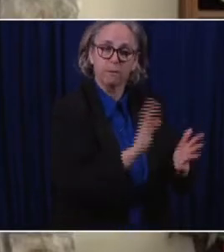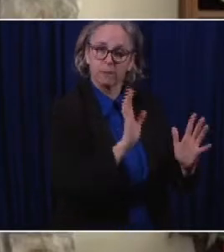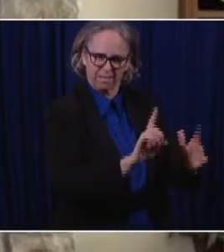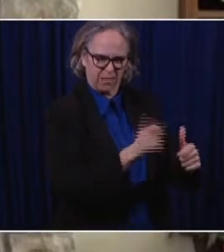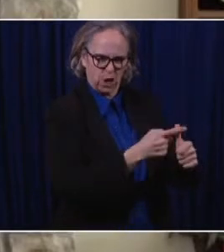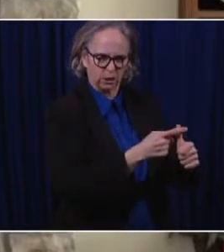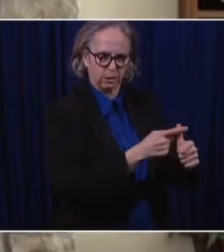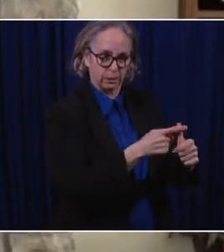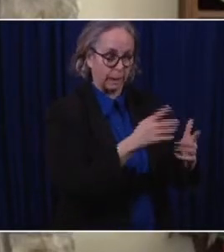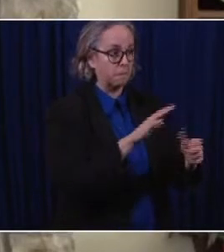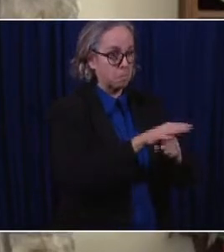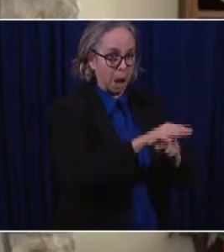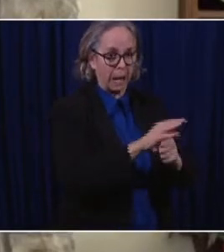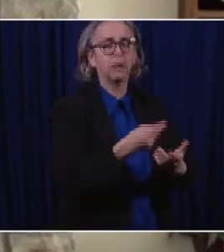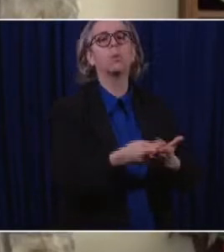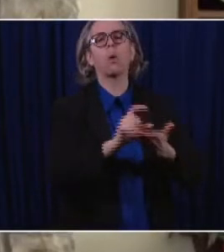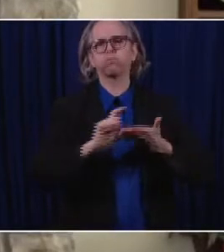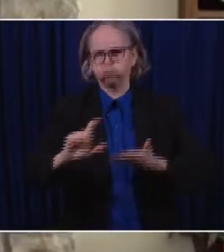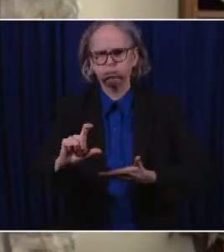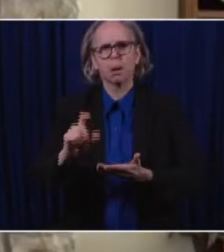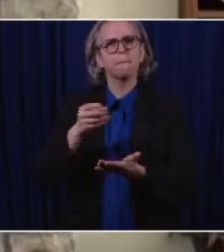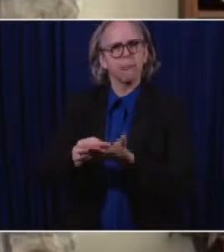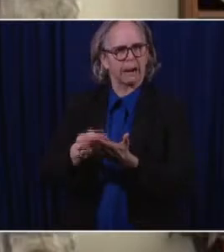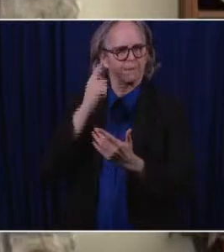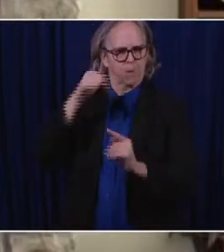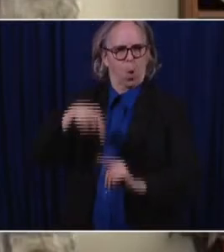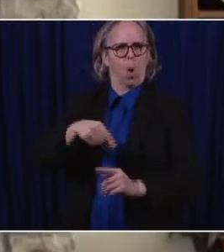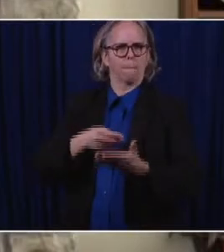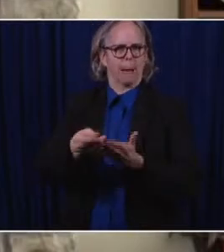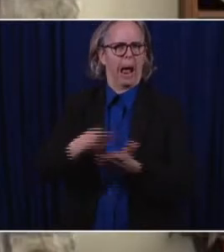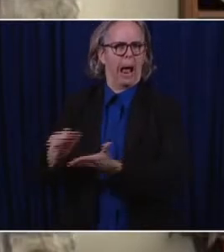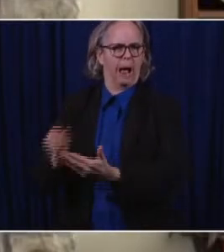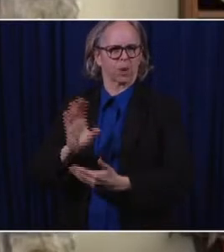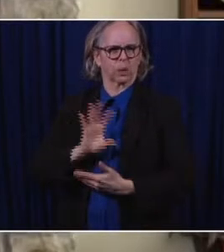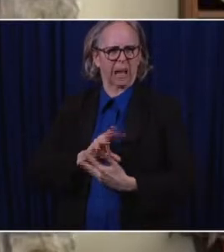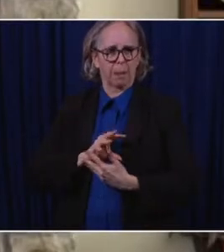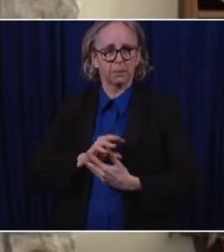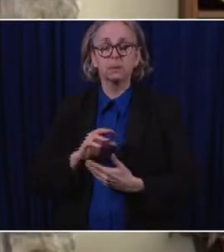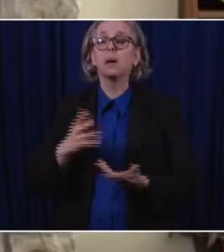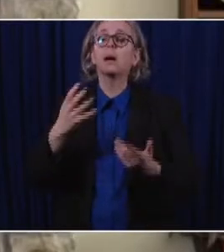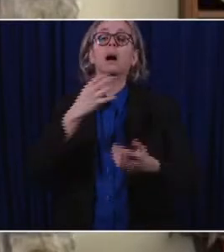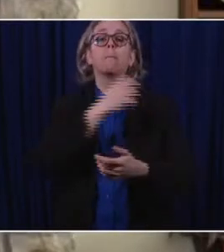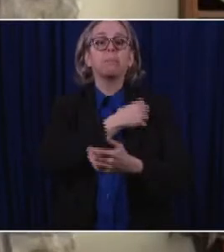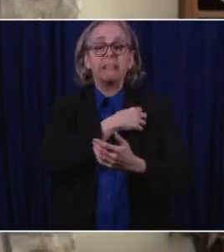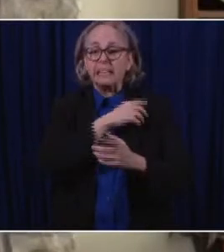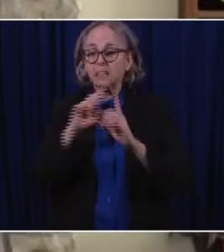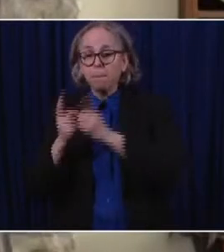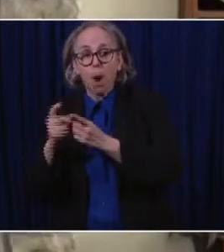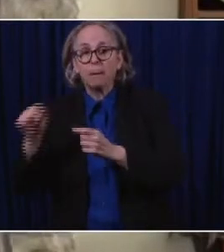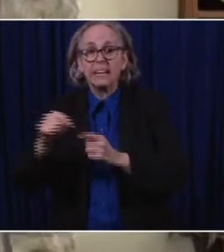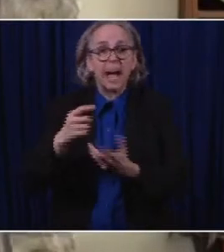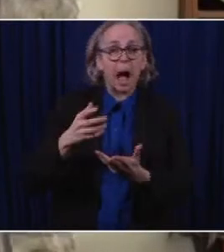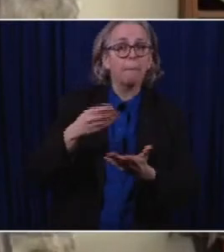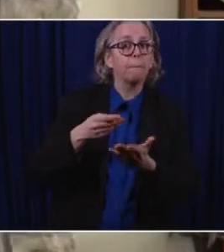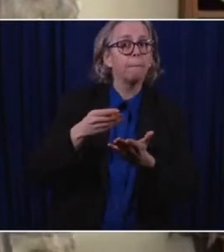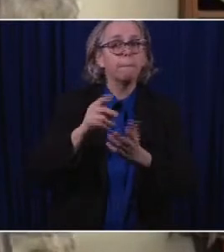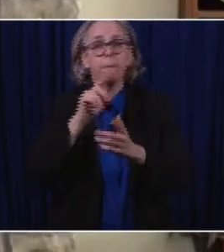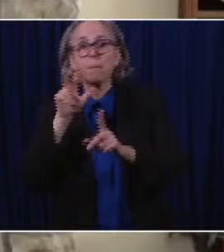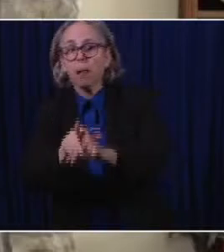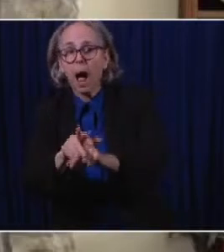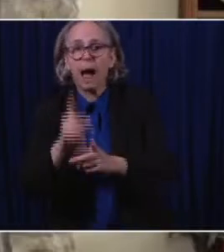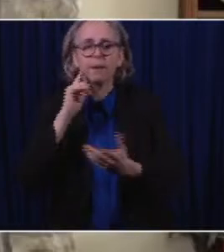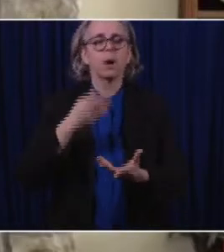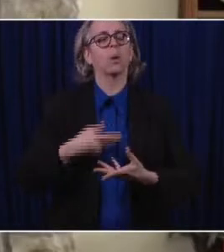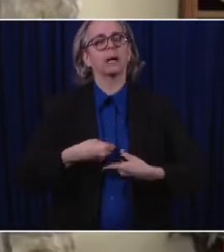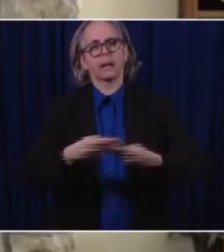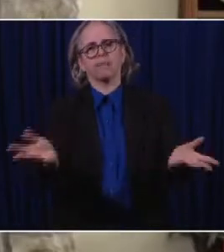to allow departments to apply for a grant to get body cameras. And we believe